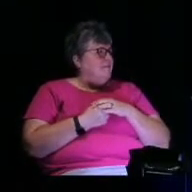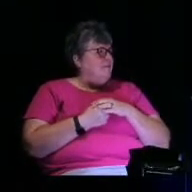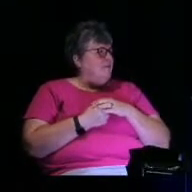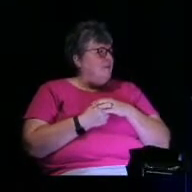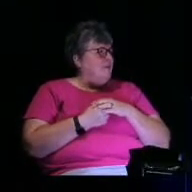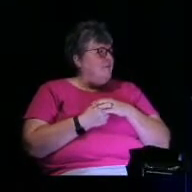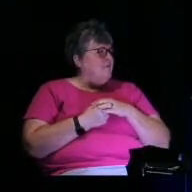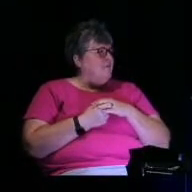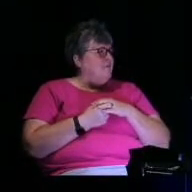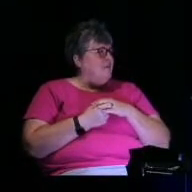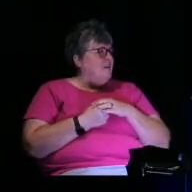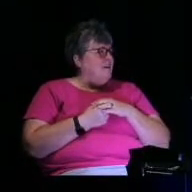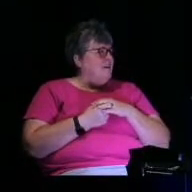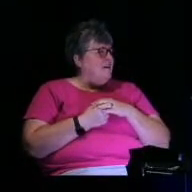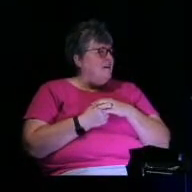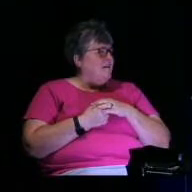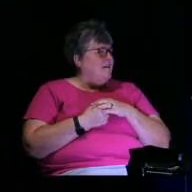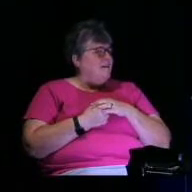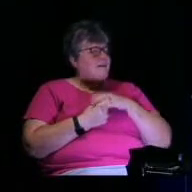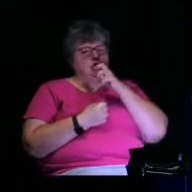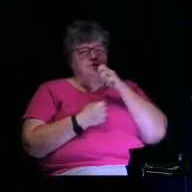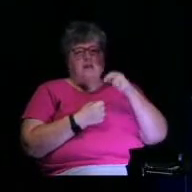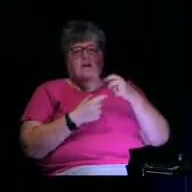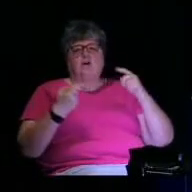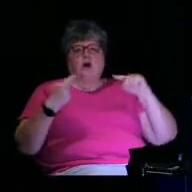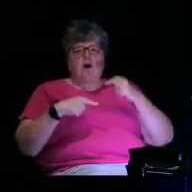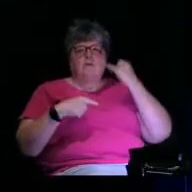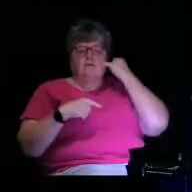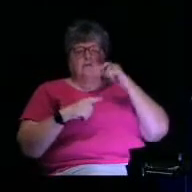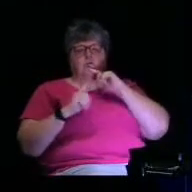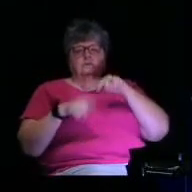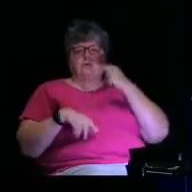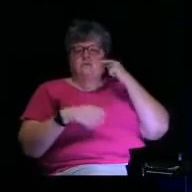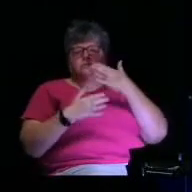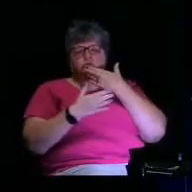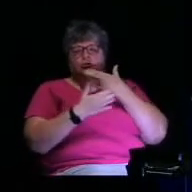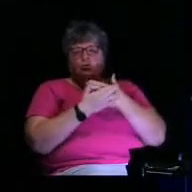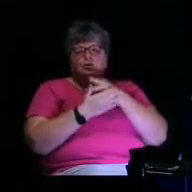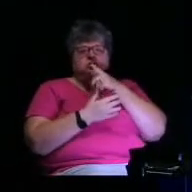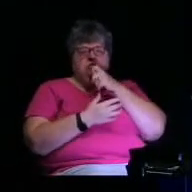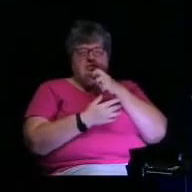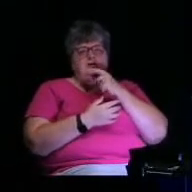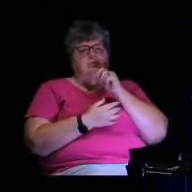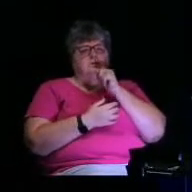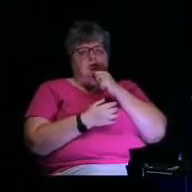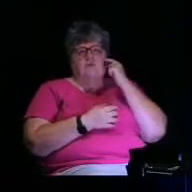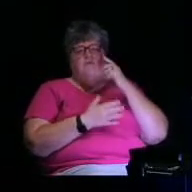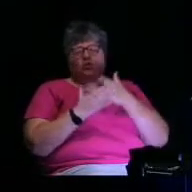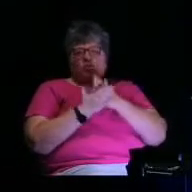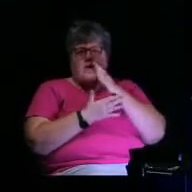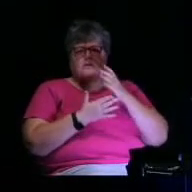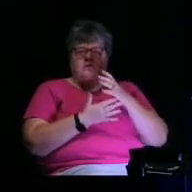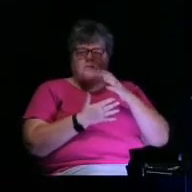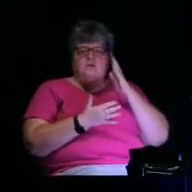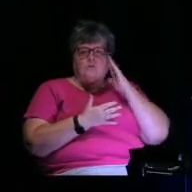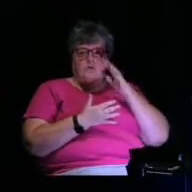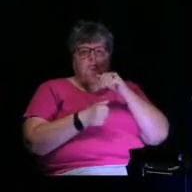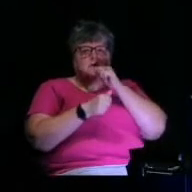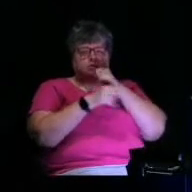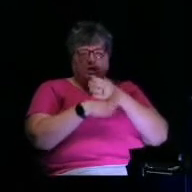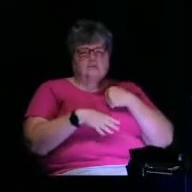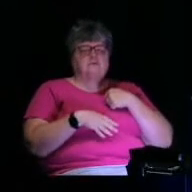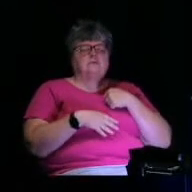So here we go. Now who is there to harm you if you're zealous for what is good? But even if you should suffer for righteousness' sakes, you will be blessed, okay? And we're picking up the